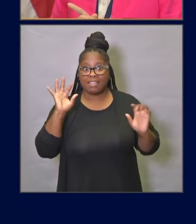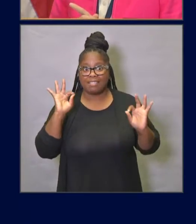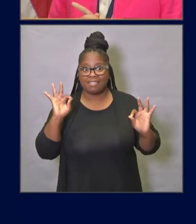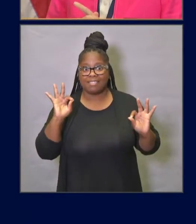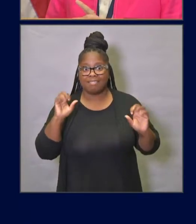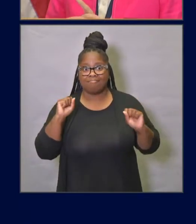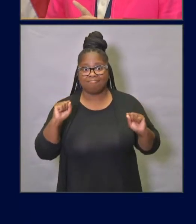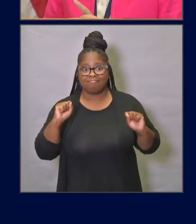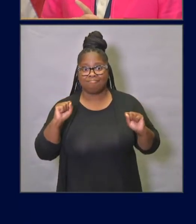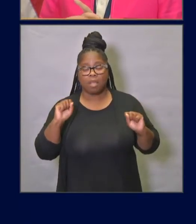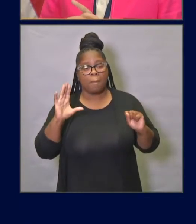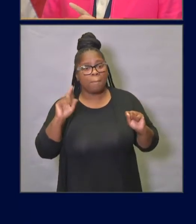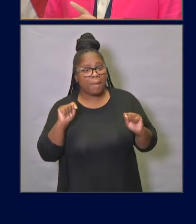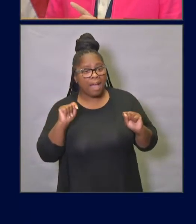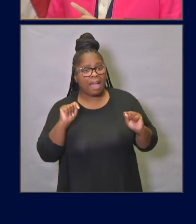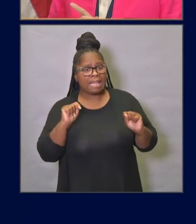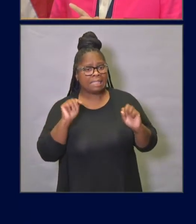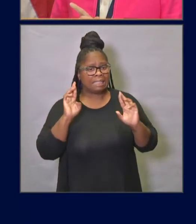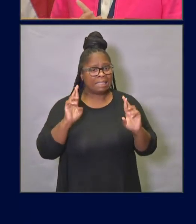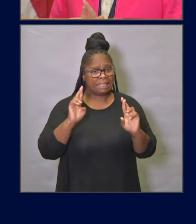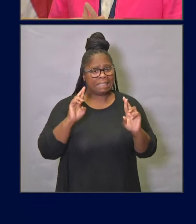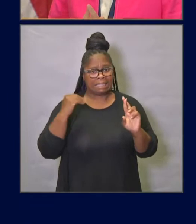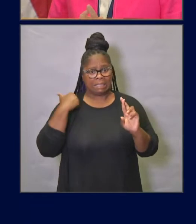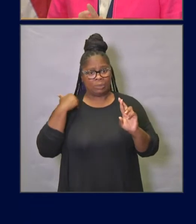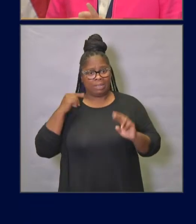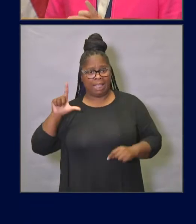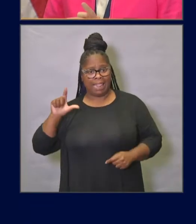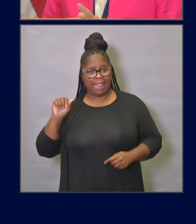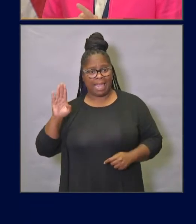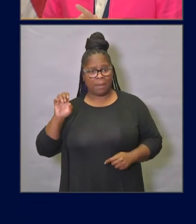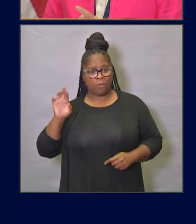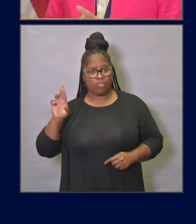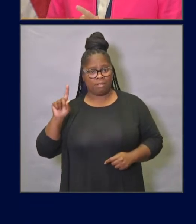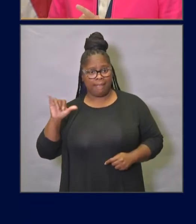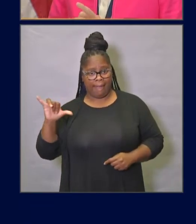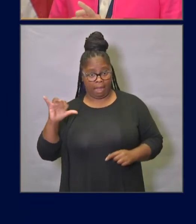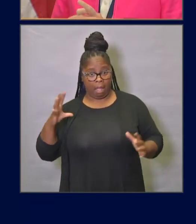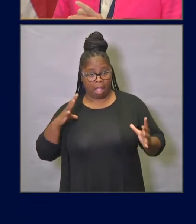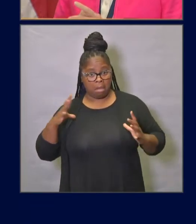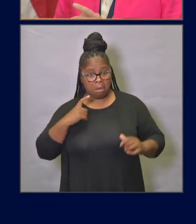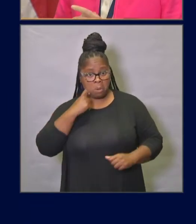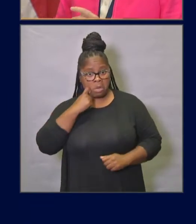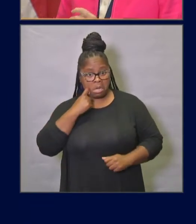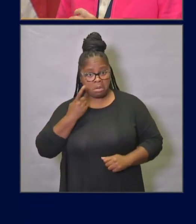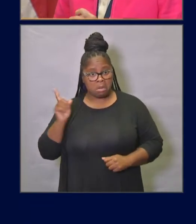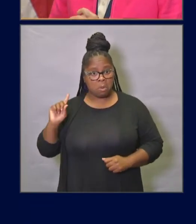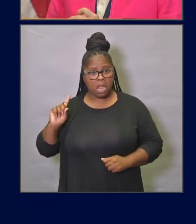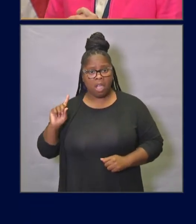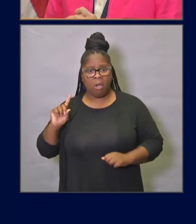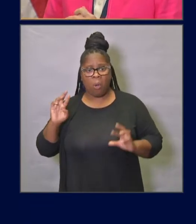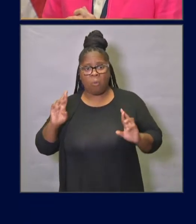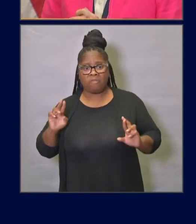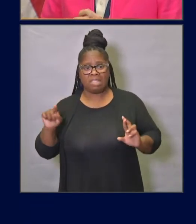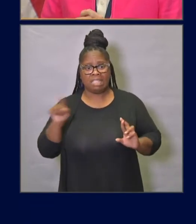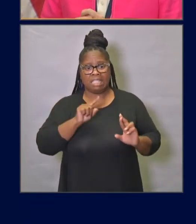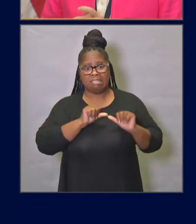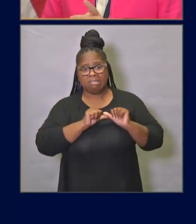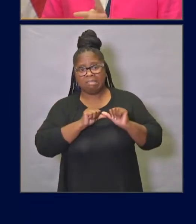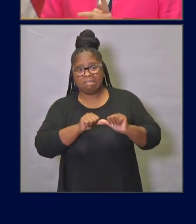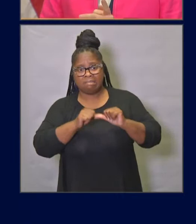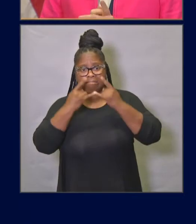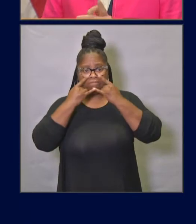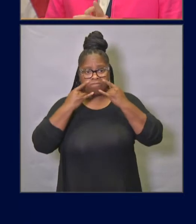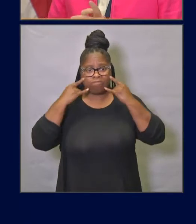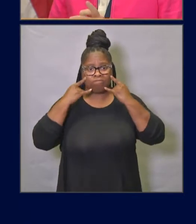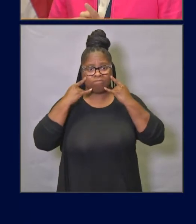is that over our Labor Day holiday, everyone continued to do their best to slow the rate of transmission so we